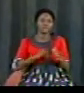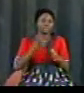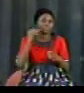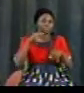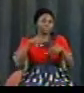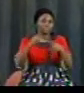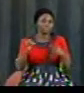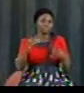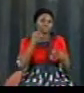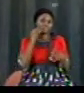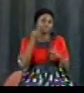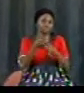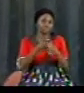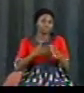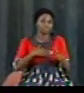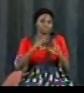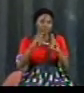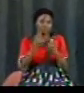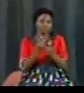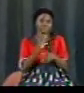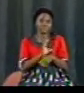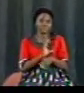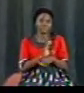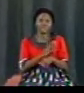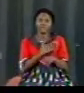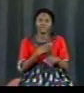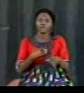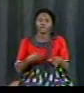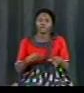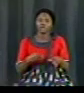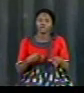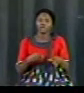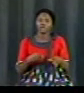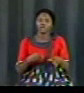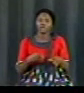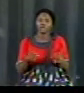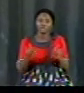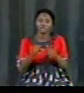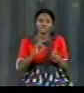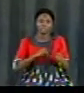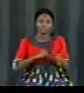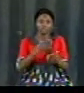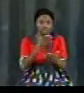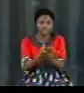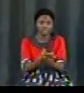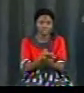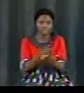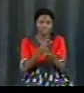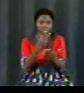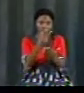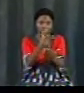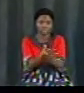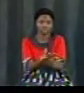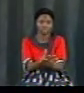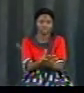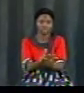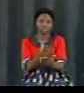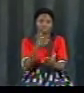my district. And as I reach, there's a particular gutter